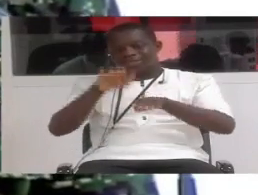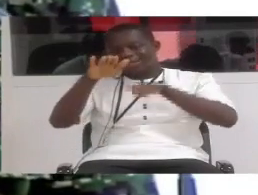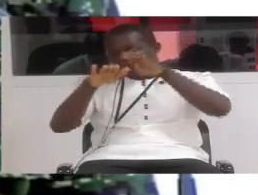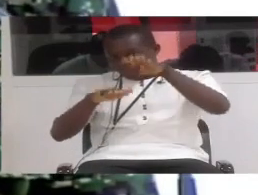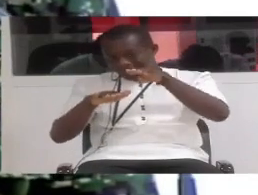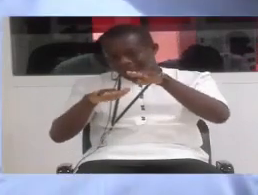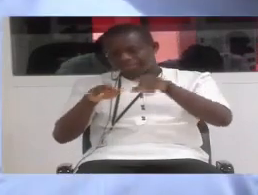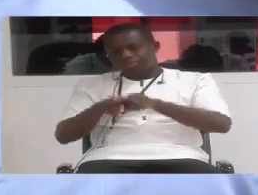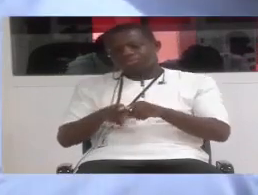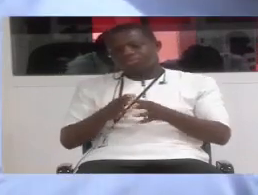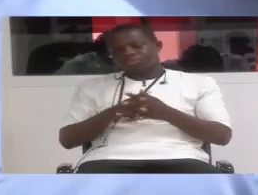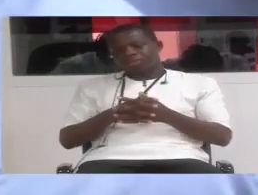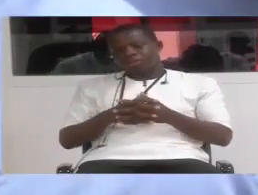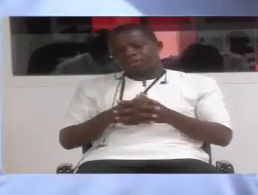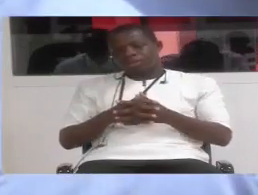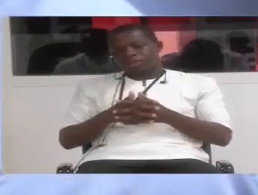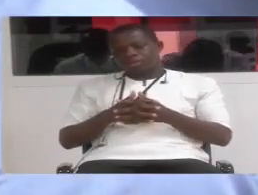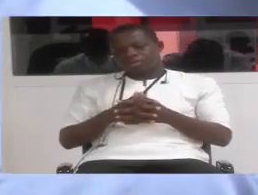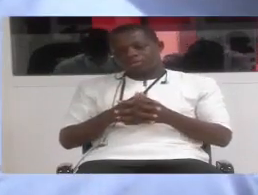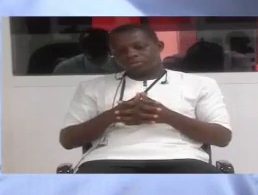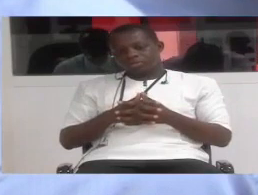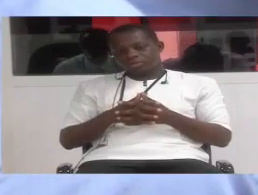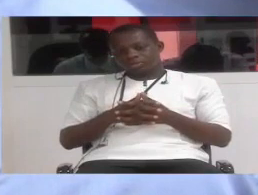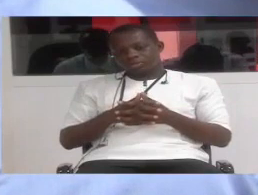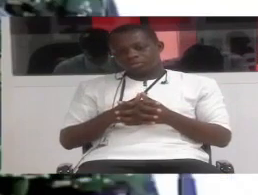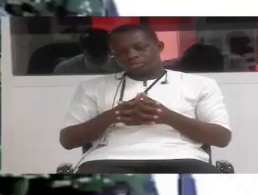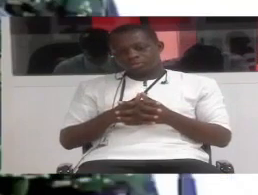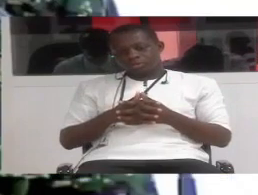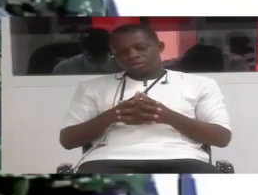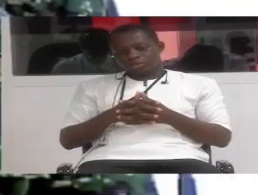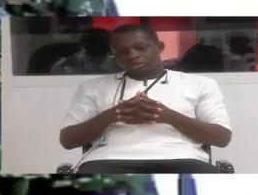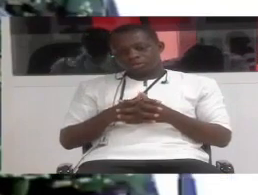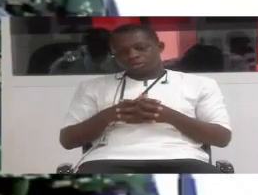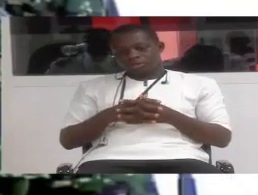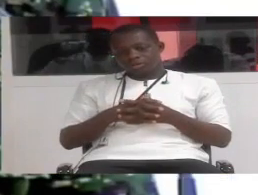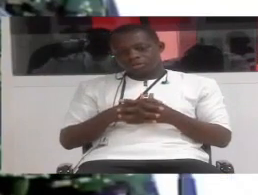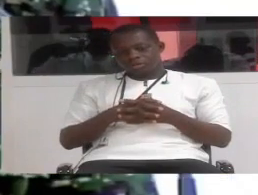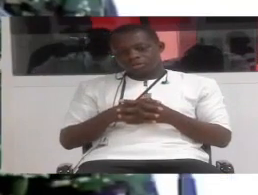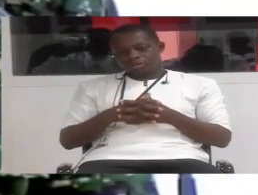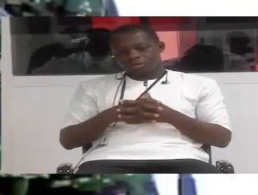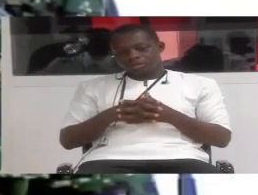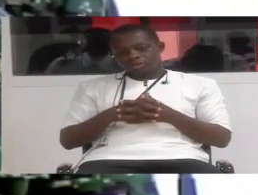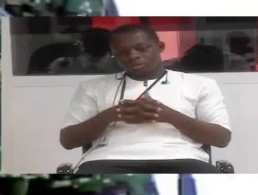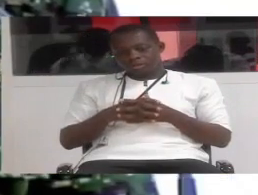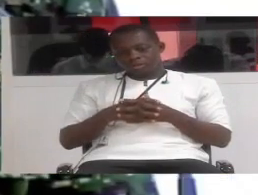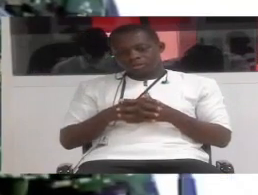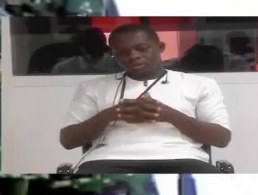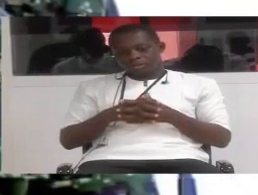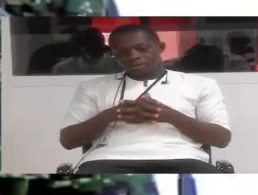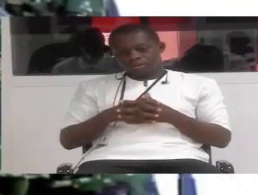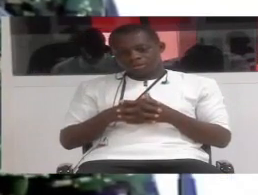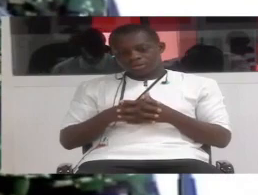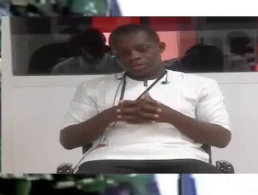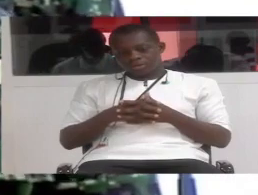ñu depuis affaire bi fim dooré wax ñu ko nim démé nga sétal ñu nim démé dal be fa nga mëna